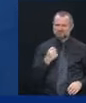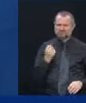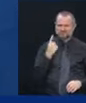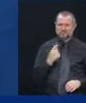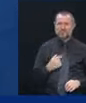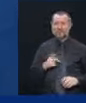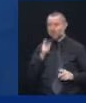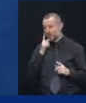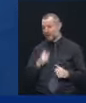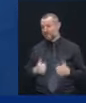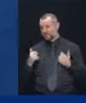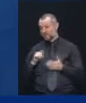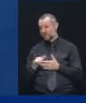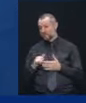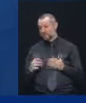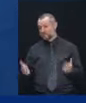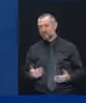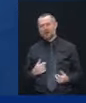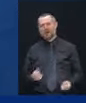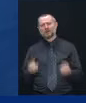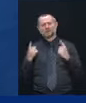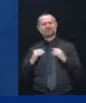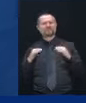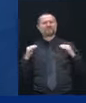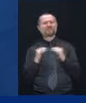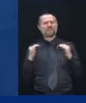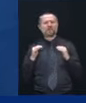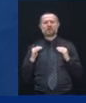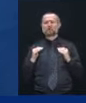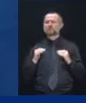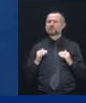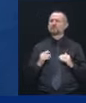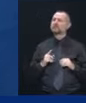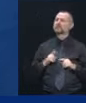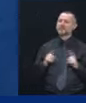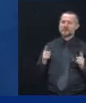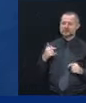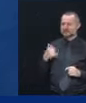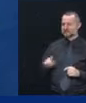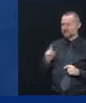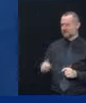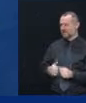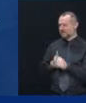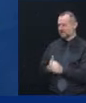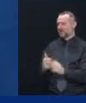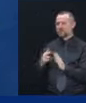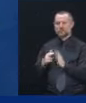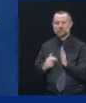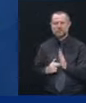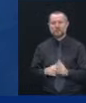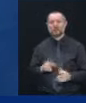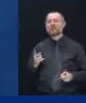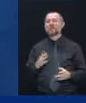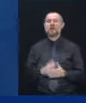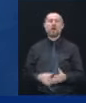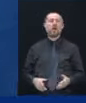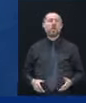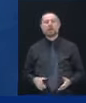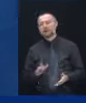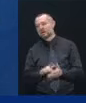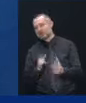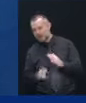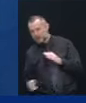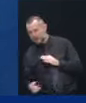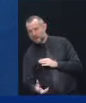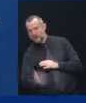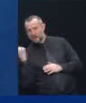and everybody wants this vaccine. But the rules should be followed. We don't want people abusing the system. New York